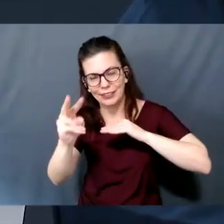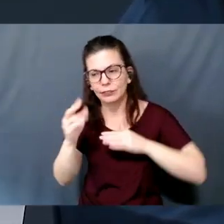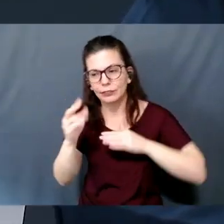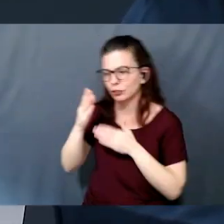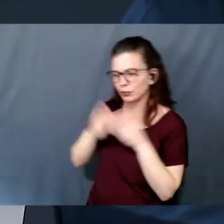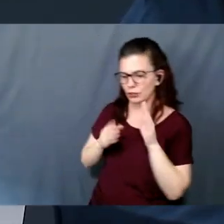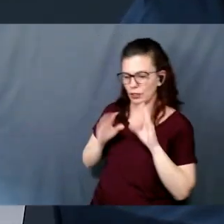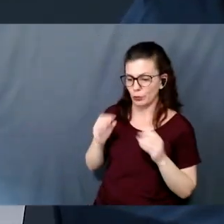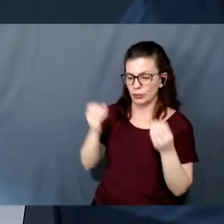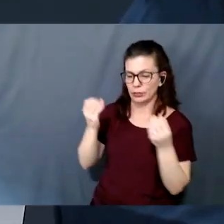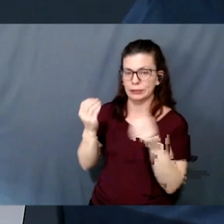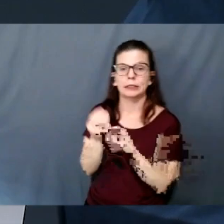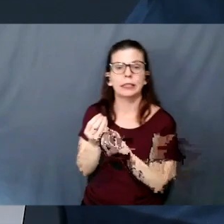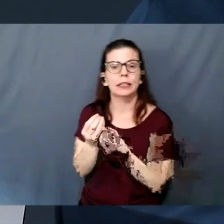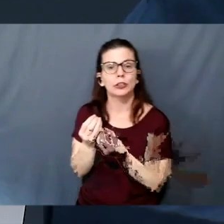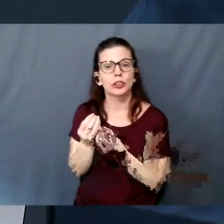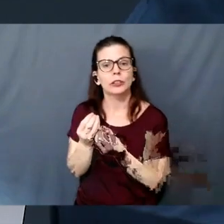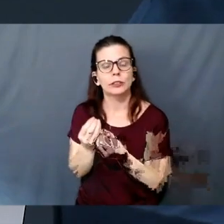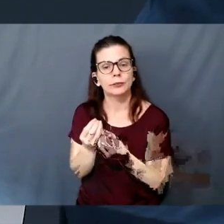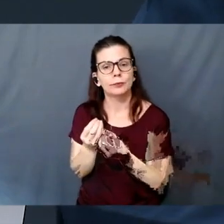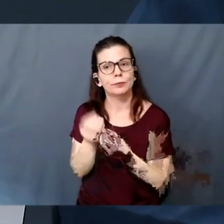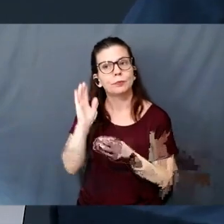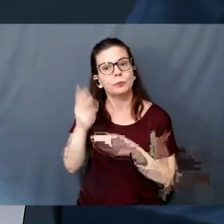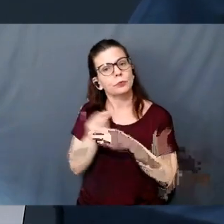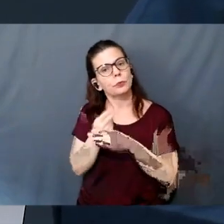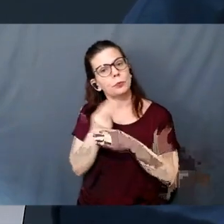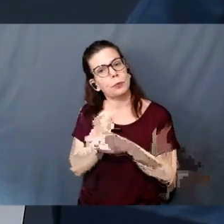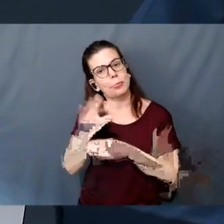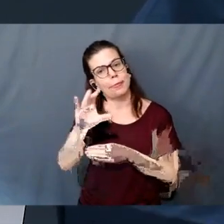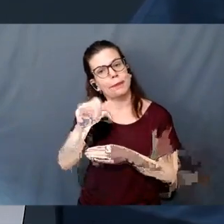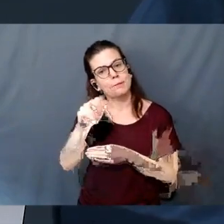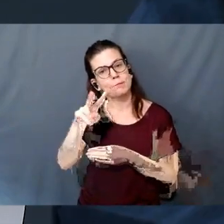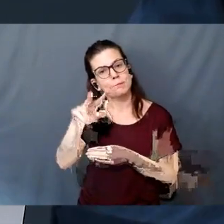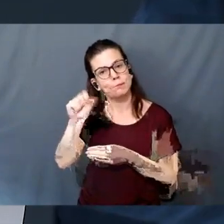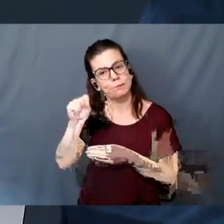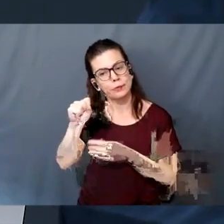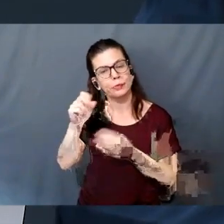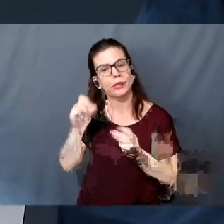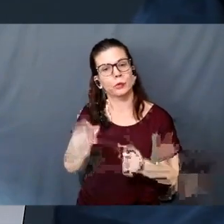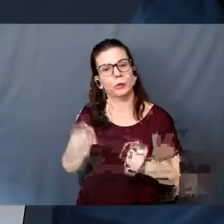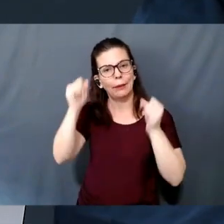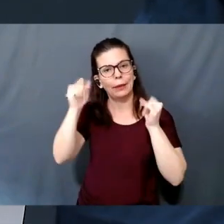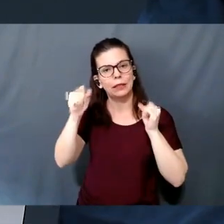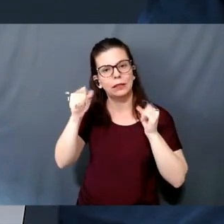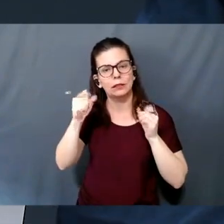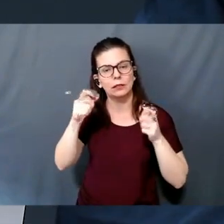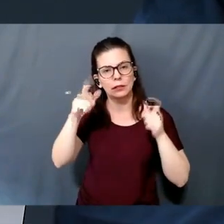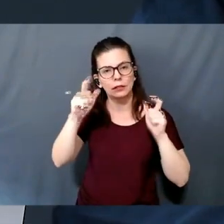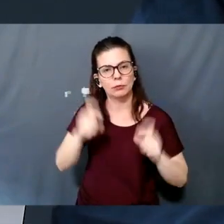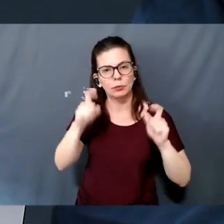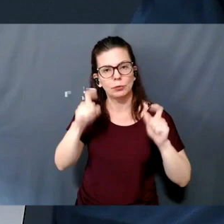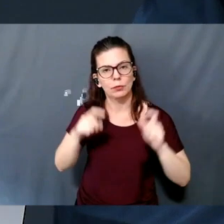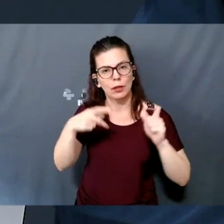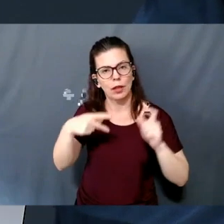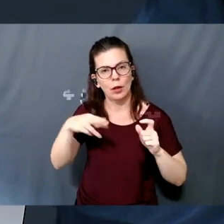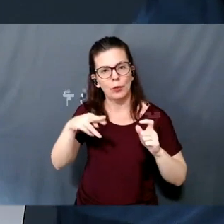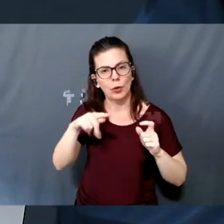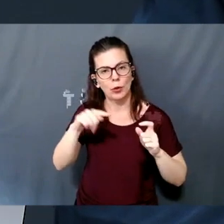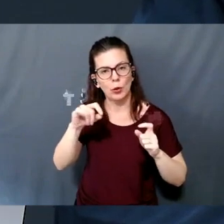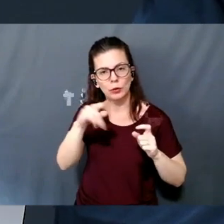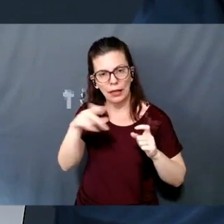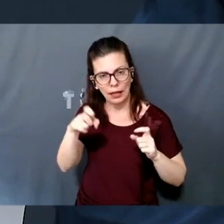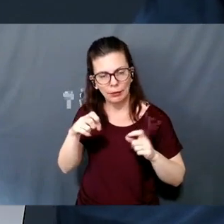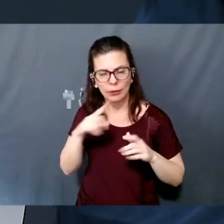be using Canvas to rapid prototype. And then because it's completely exportable